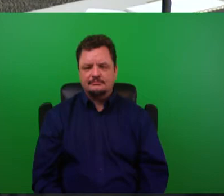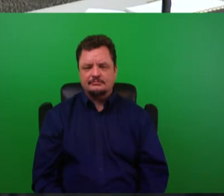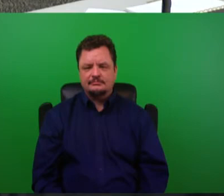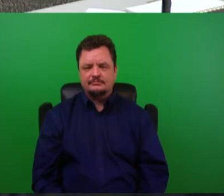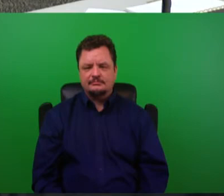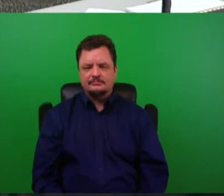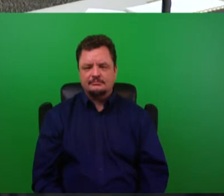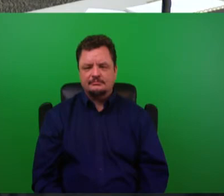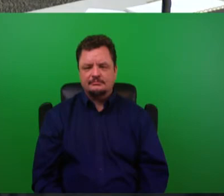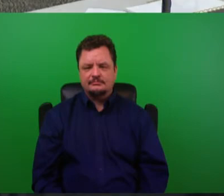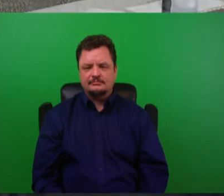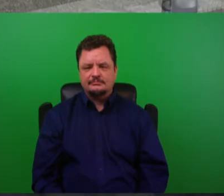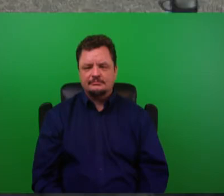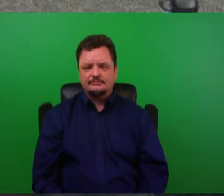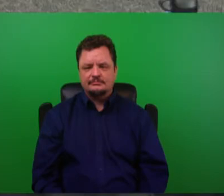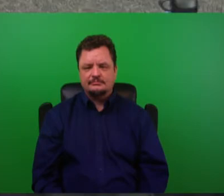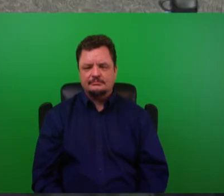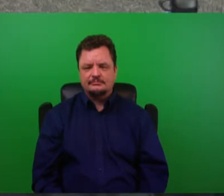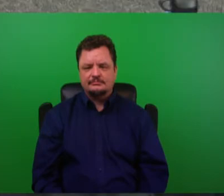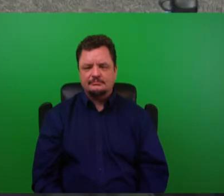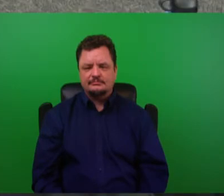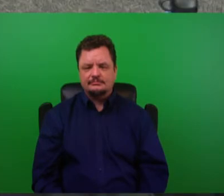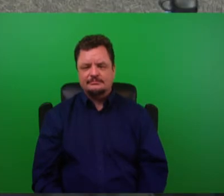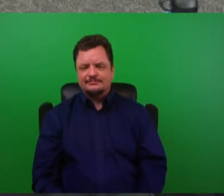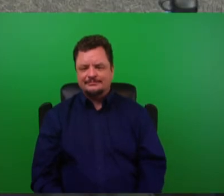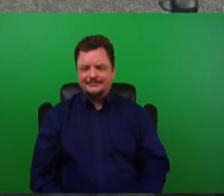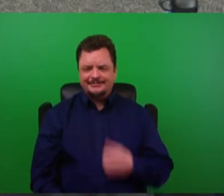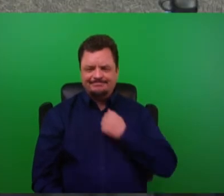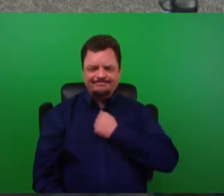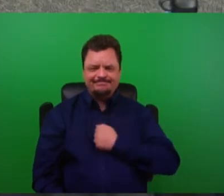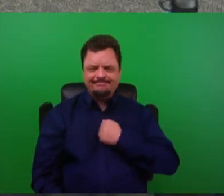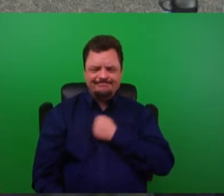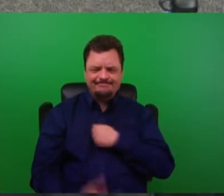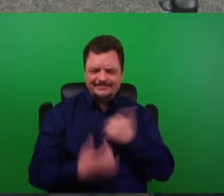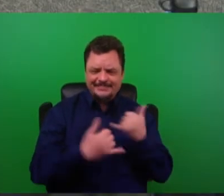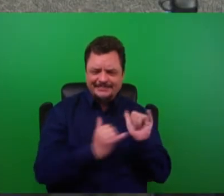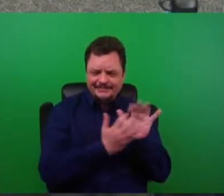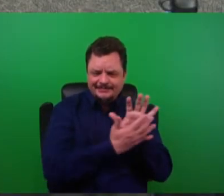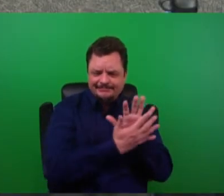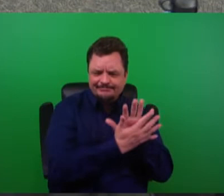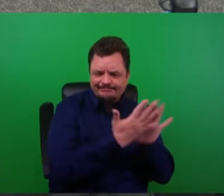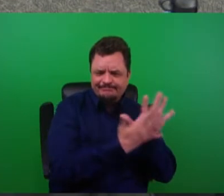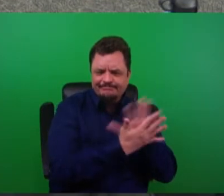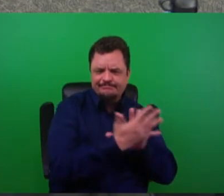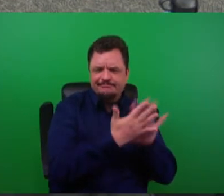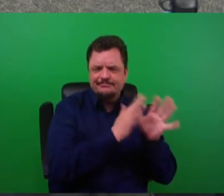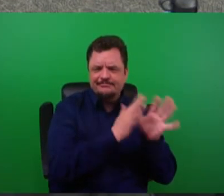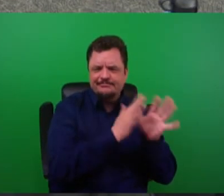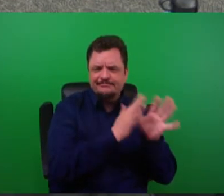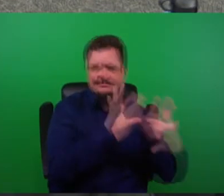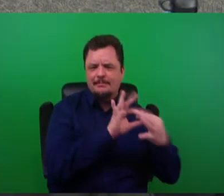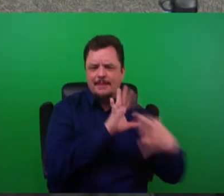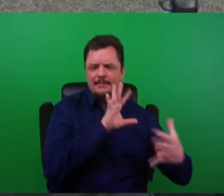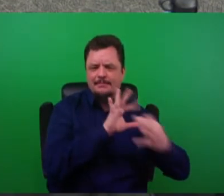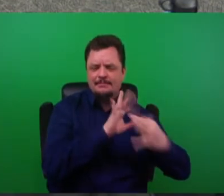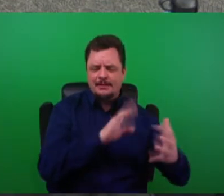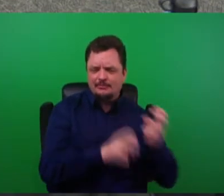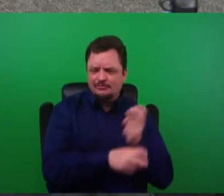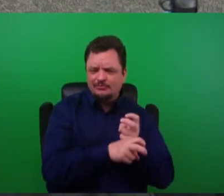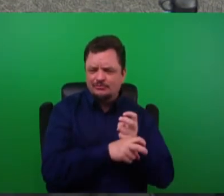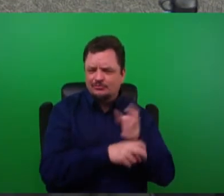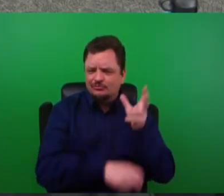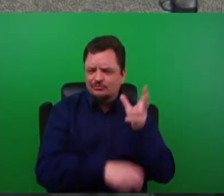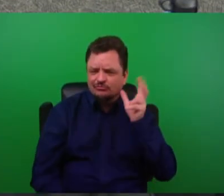to the schools? So there's specific state legislation that allows for school districts or other groups to